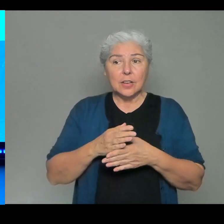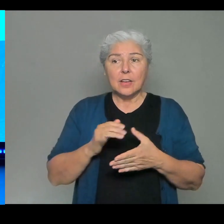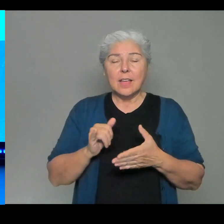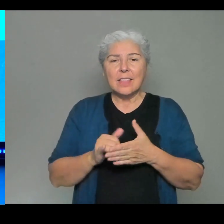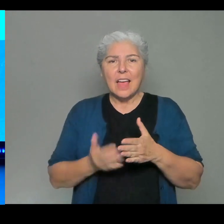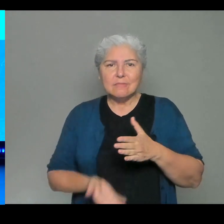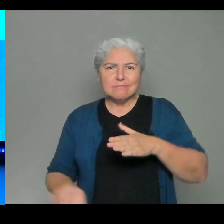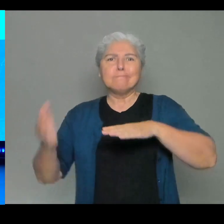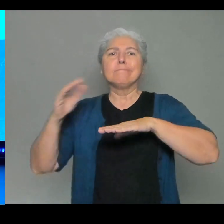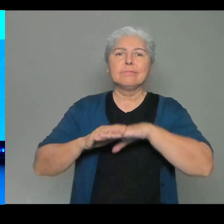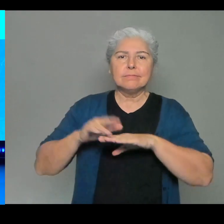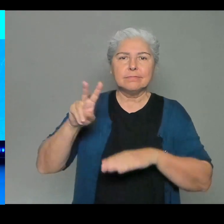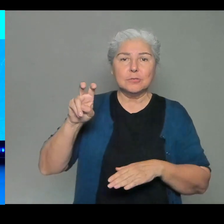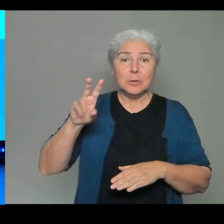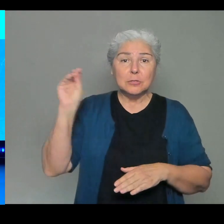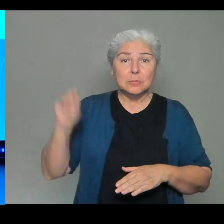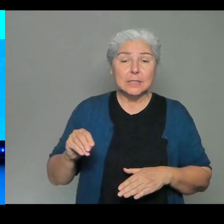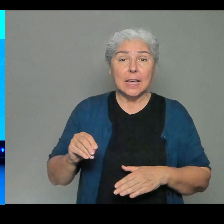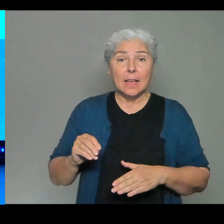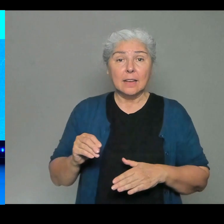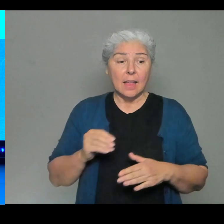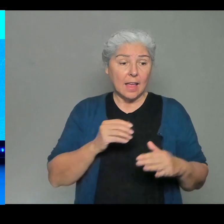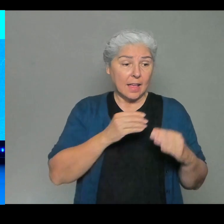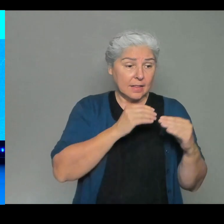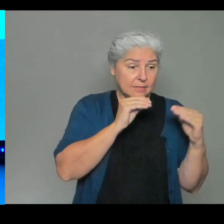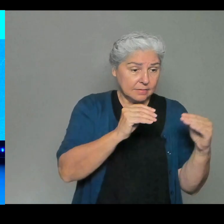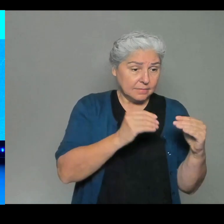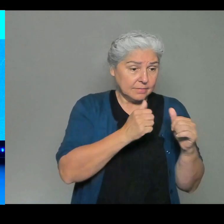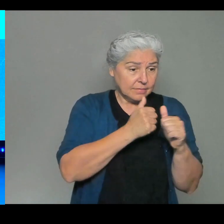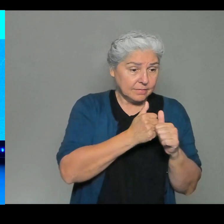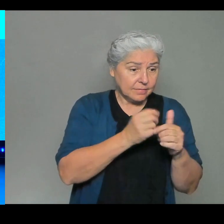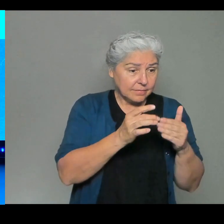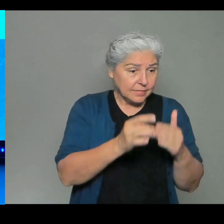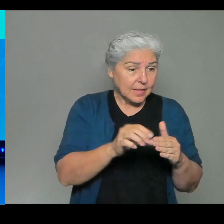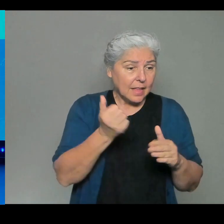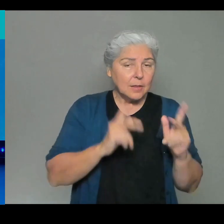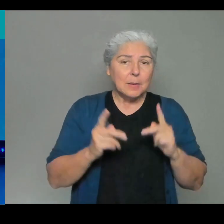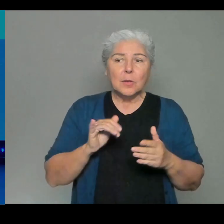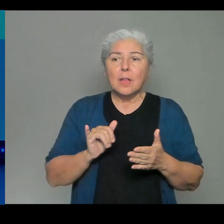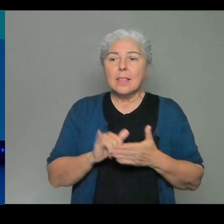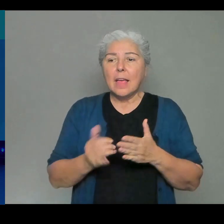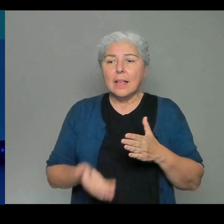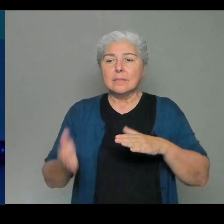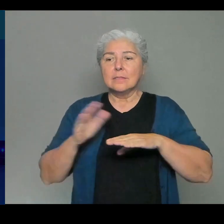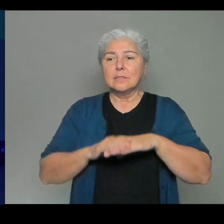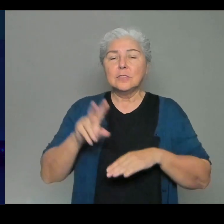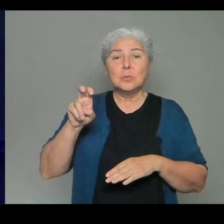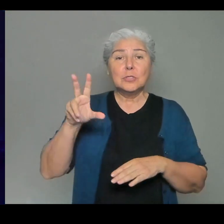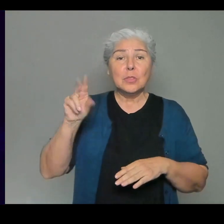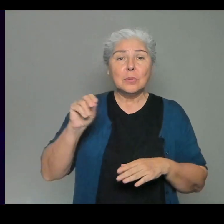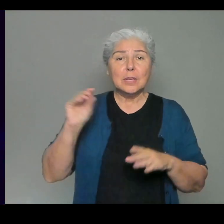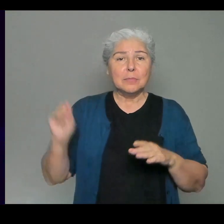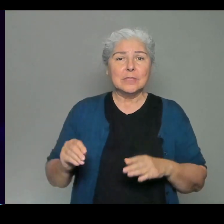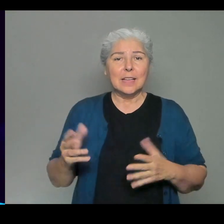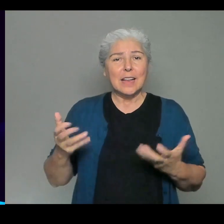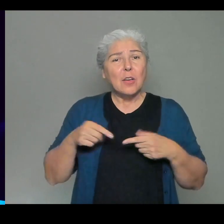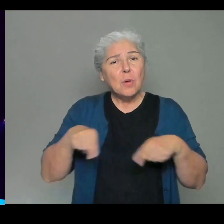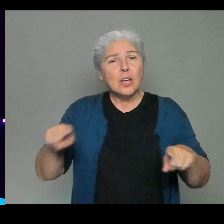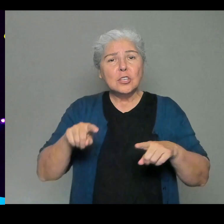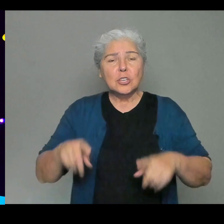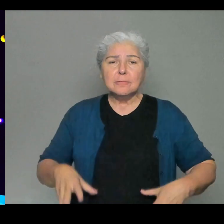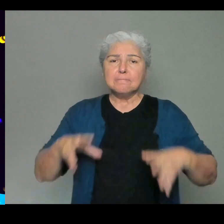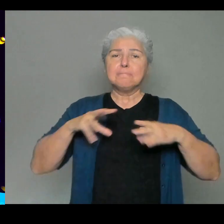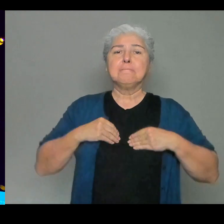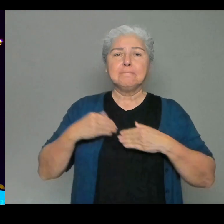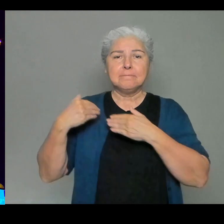faith jumps 200% and discipling others jumps 230%. So here's my encouragement to you. Say,